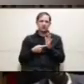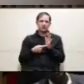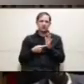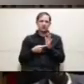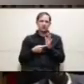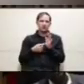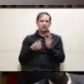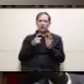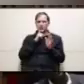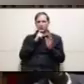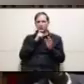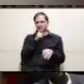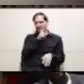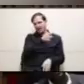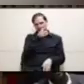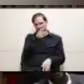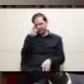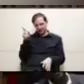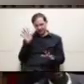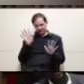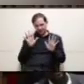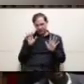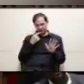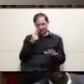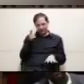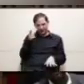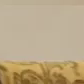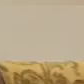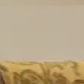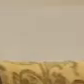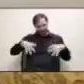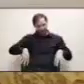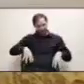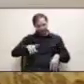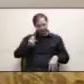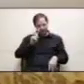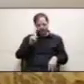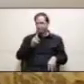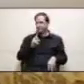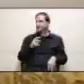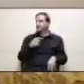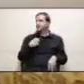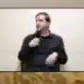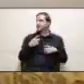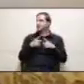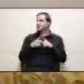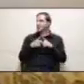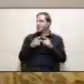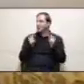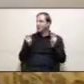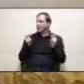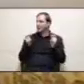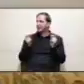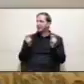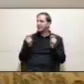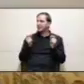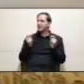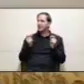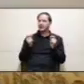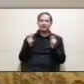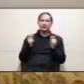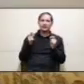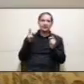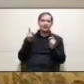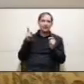fingers. Sorry, Chair, I withdraw the finger. Yeah, no fingers. Yeah. Sorry, Chair, just to complete it. That cumulative